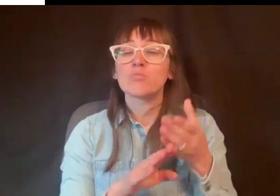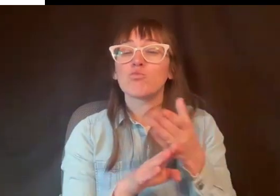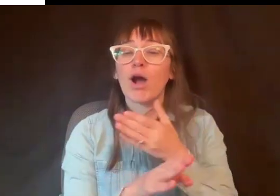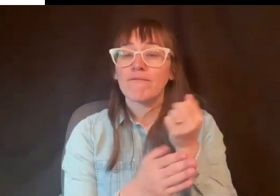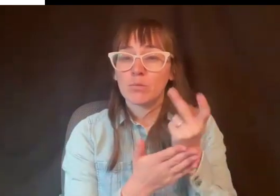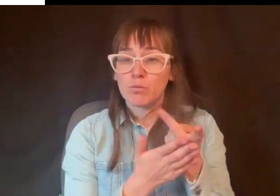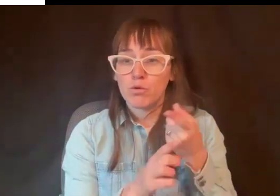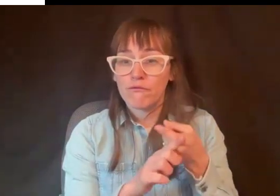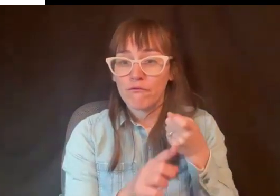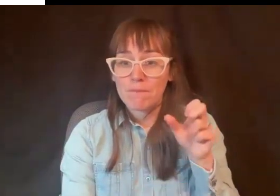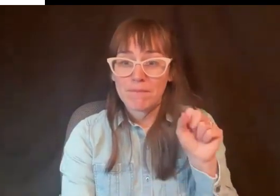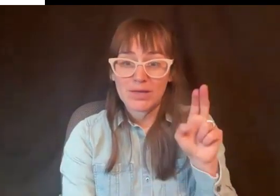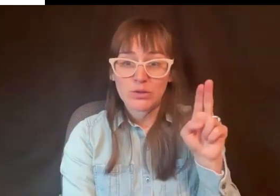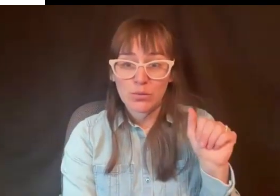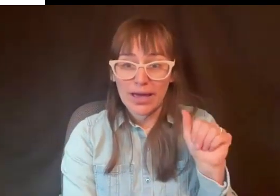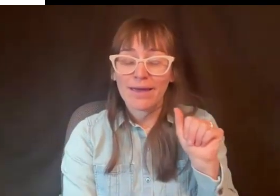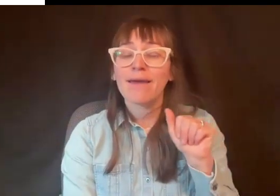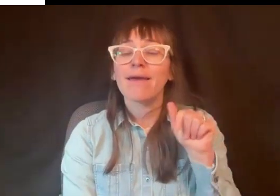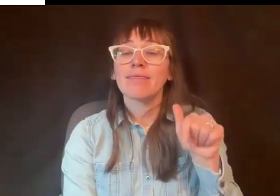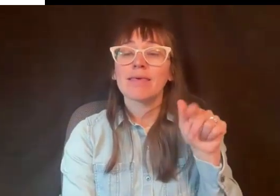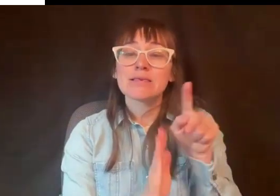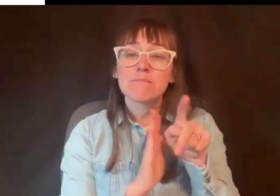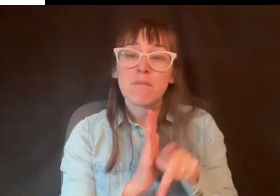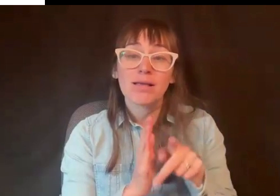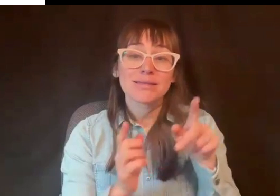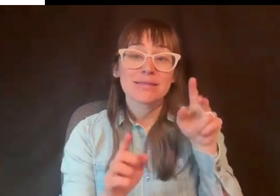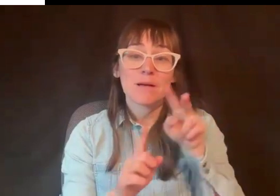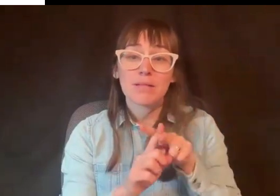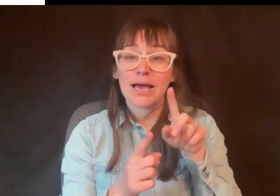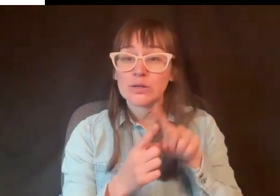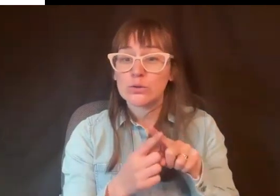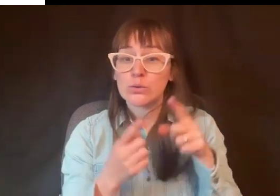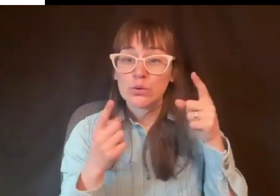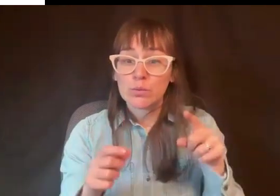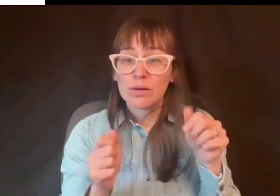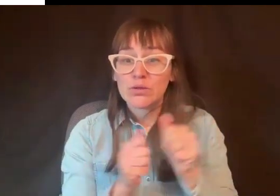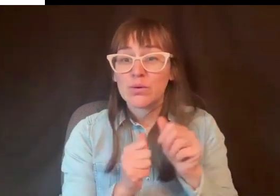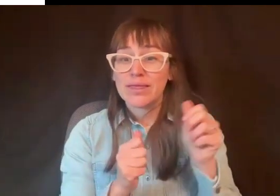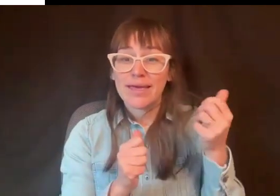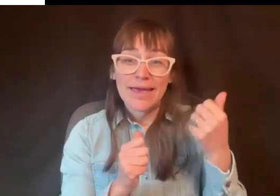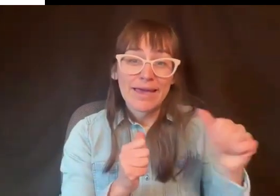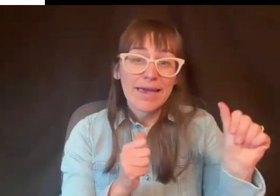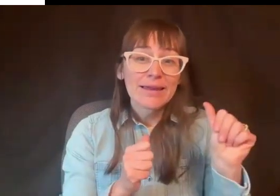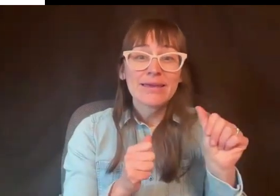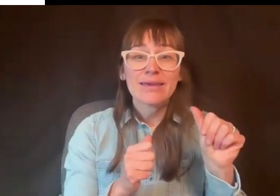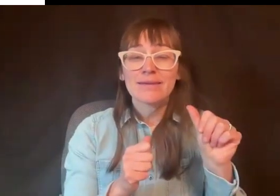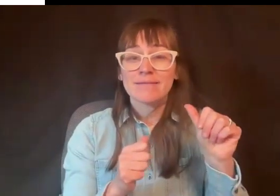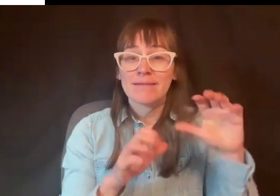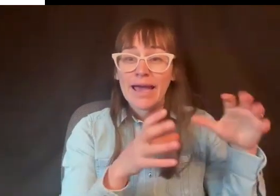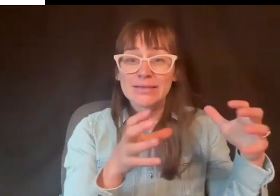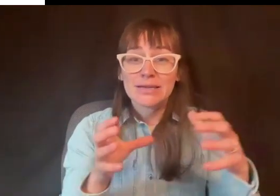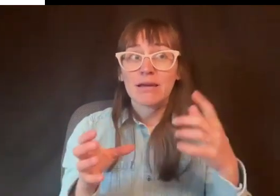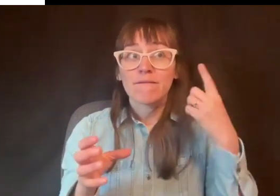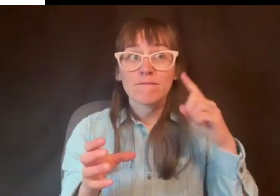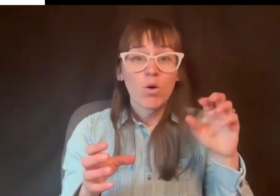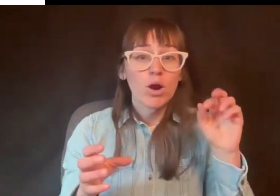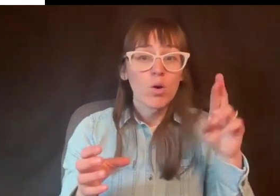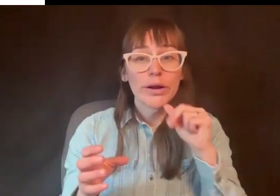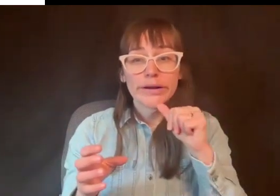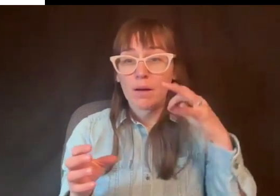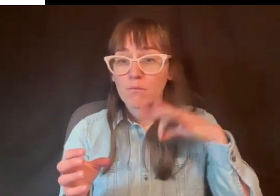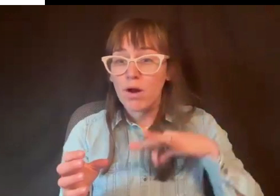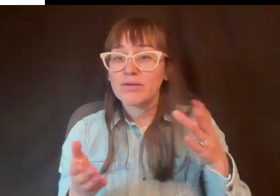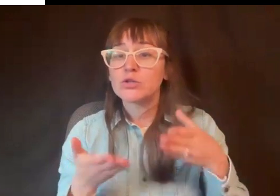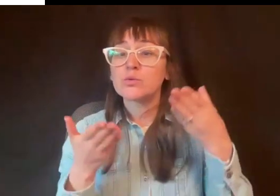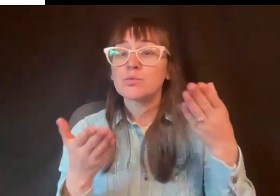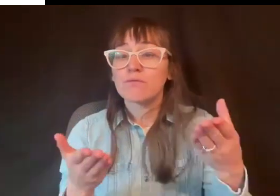SUA. This policy applies to agreements with any entity, both for-profit and nonprofit, for a AAA to provide goods or